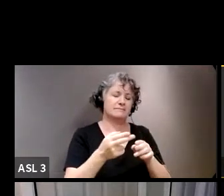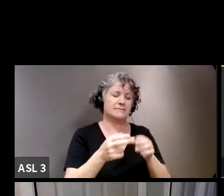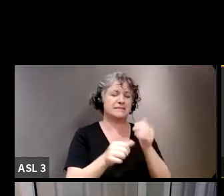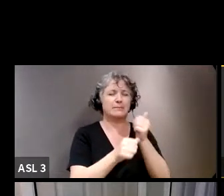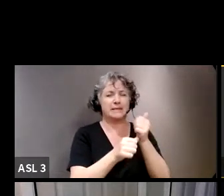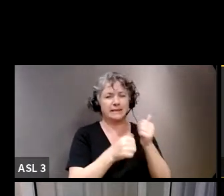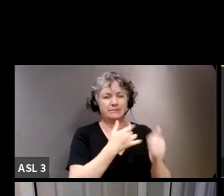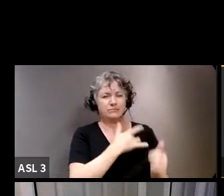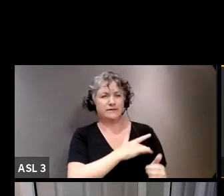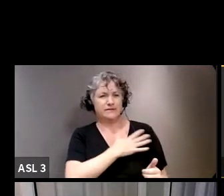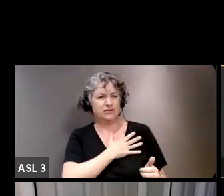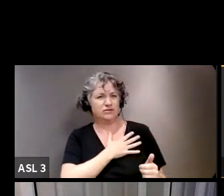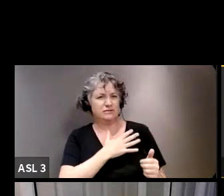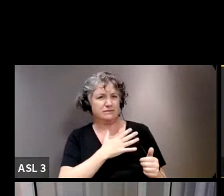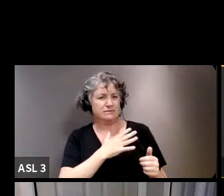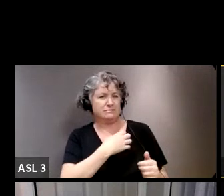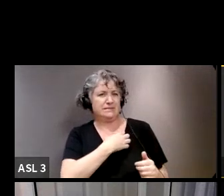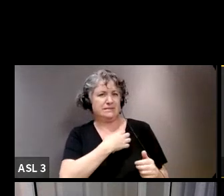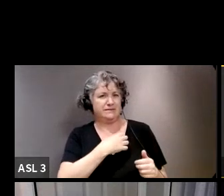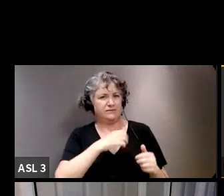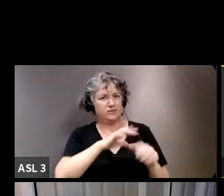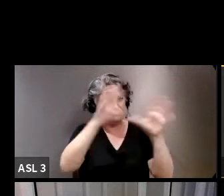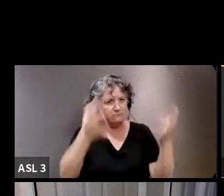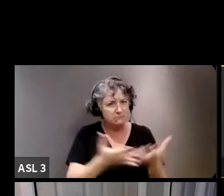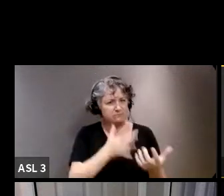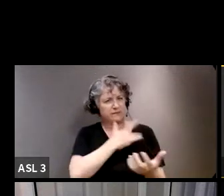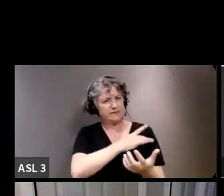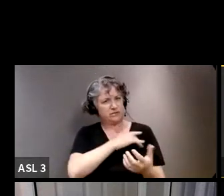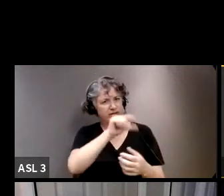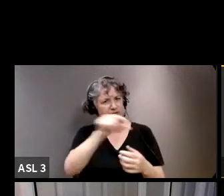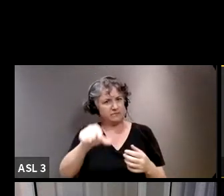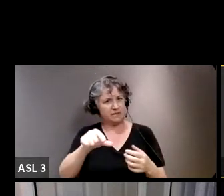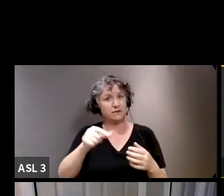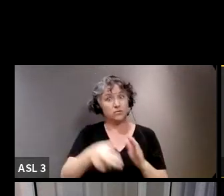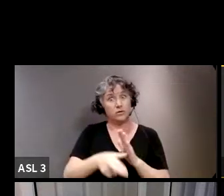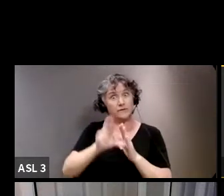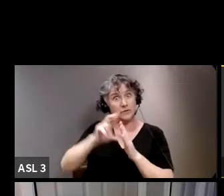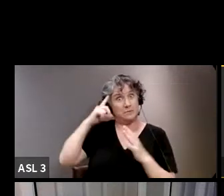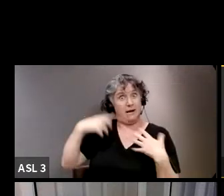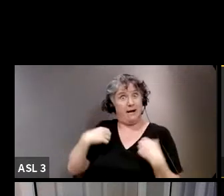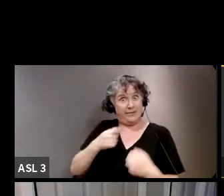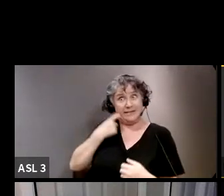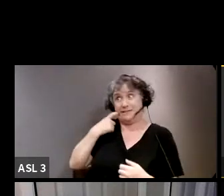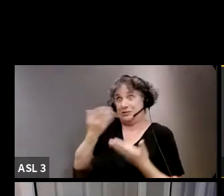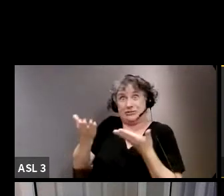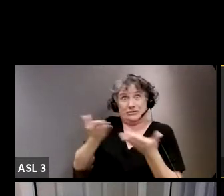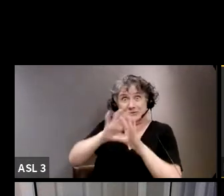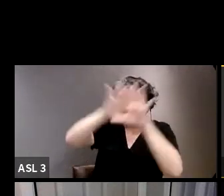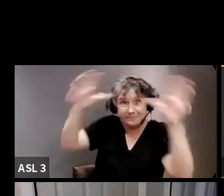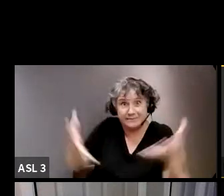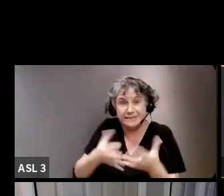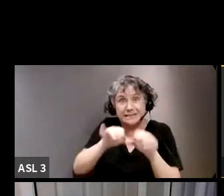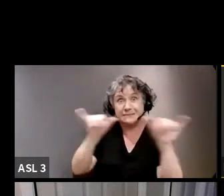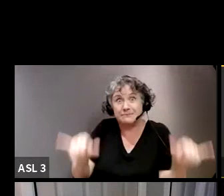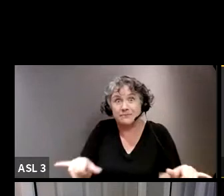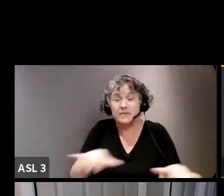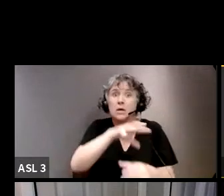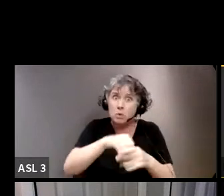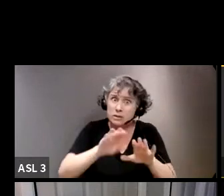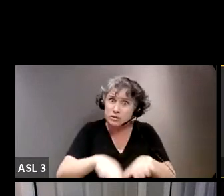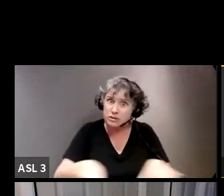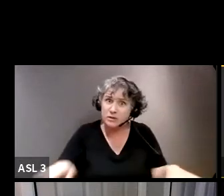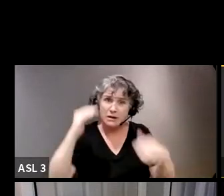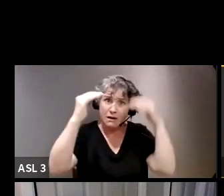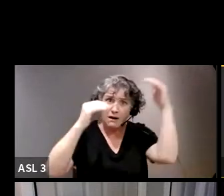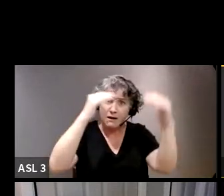review the entire provincial system around mental health and addictions including child and adult this took place under the direction of